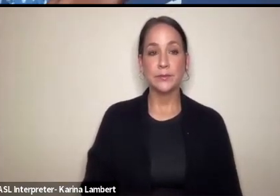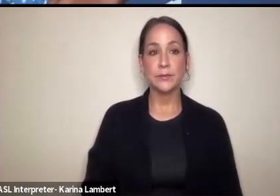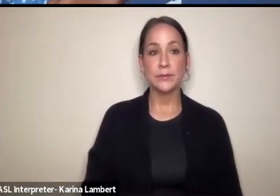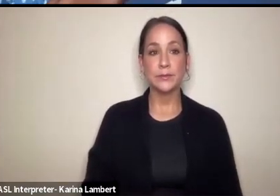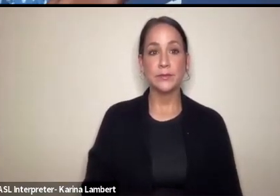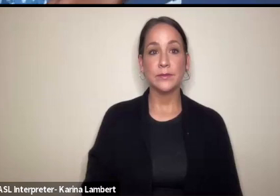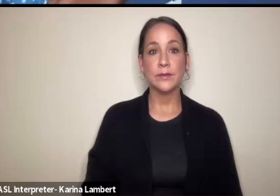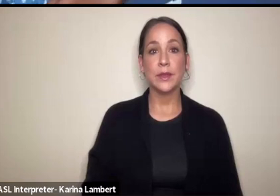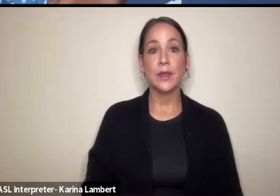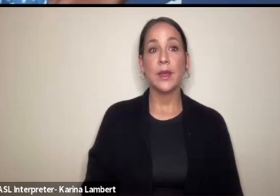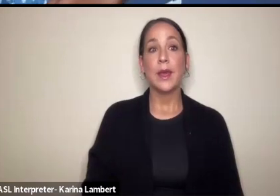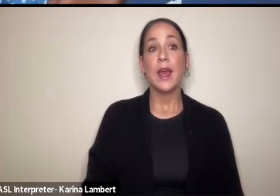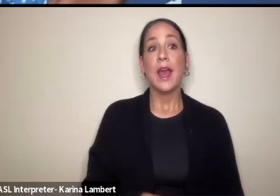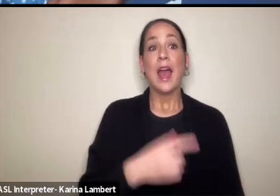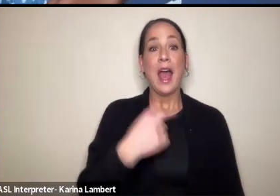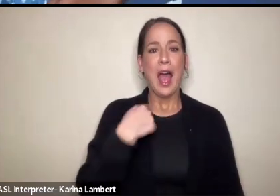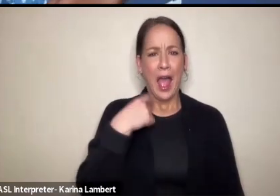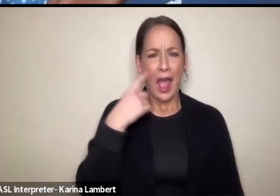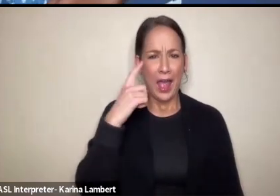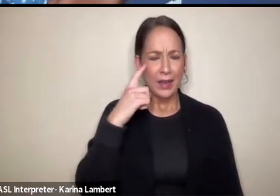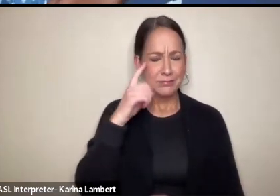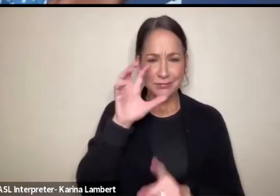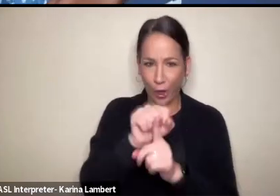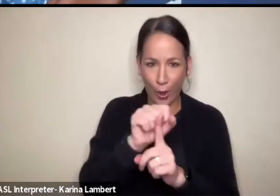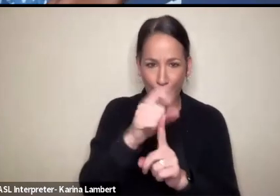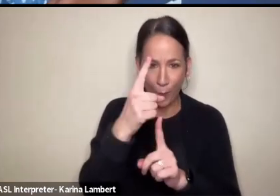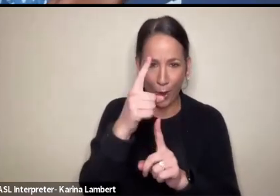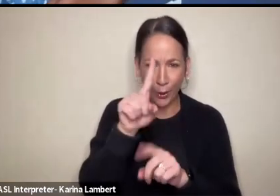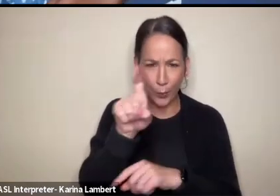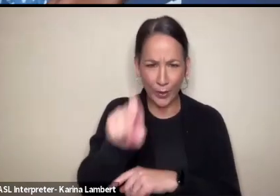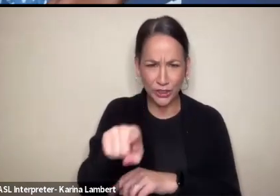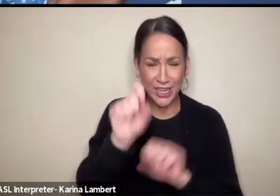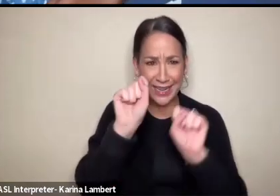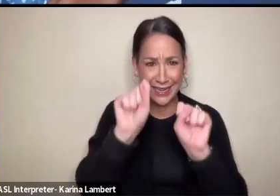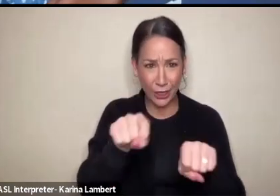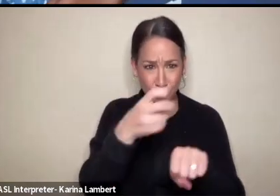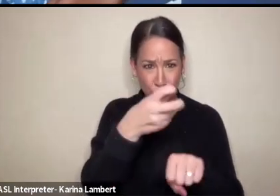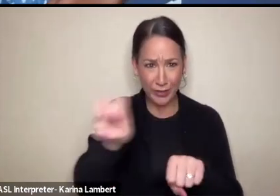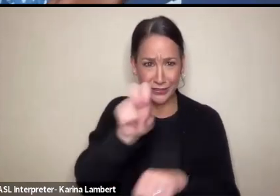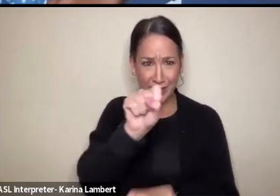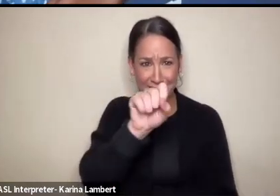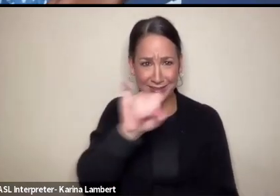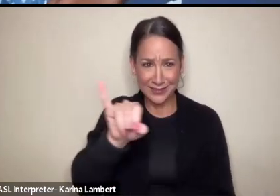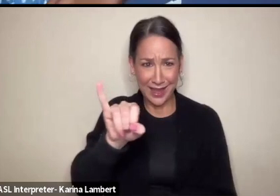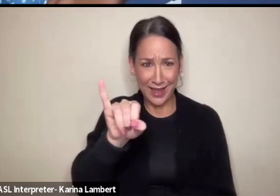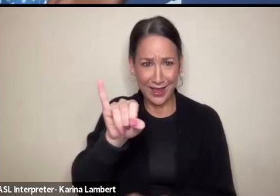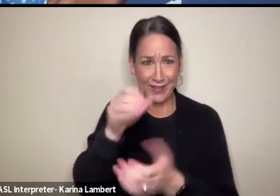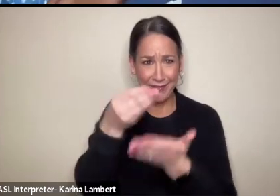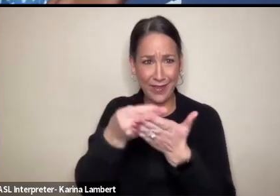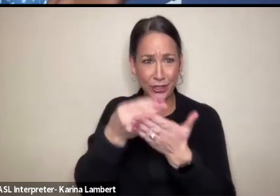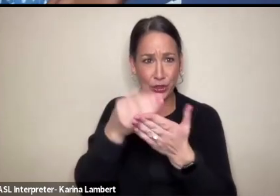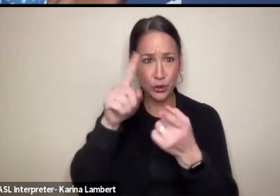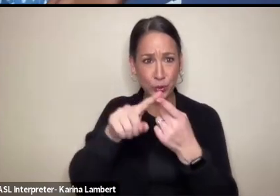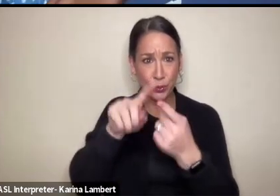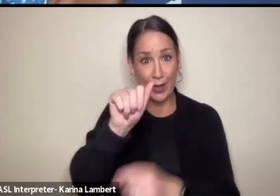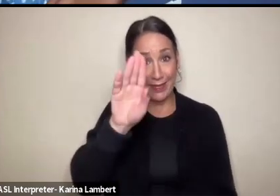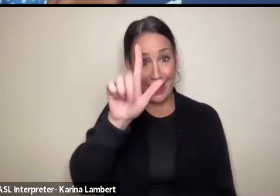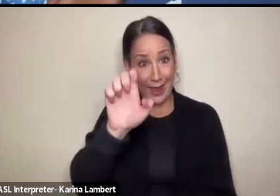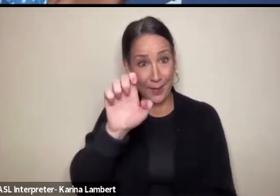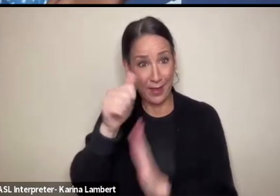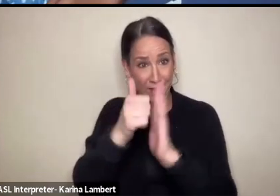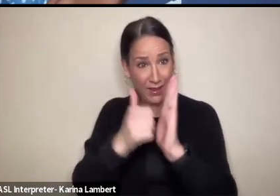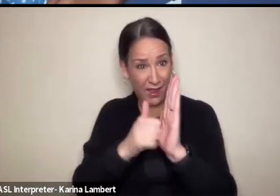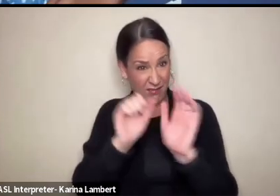we were transferring to the next slide, I did catch a question there. Can you transfer SSI funds into an ABLE account? The answer to that is